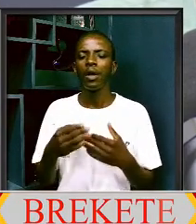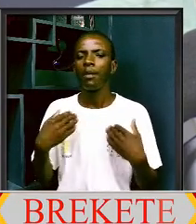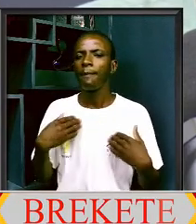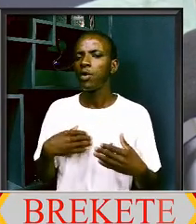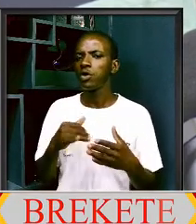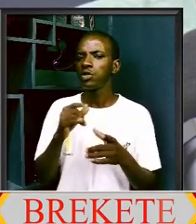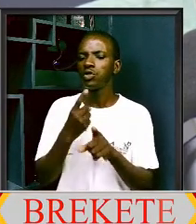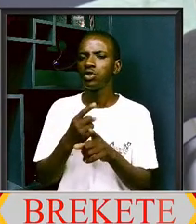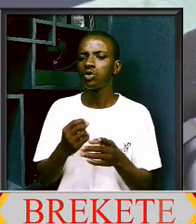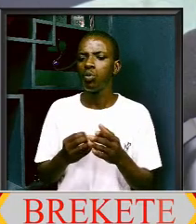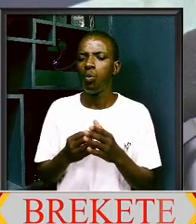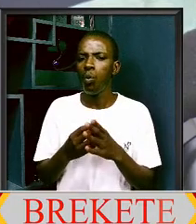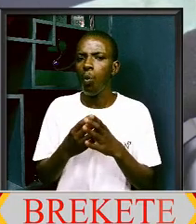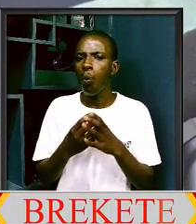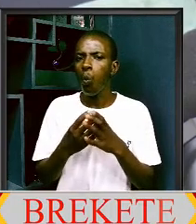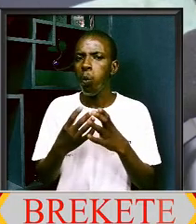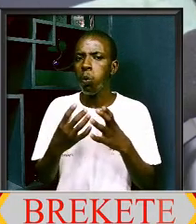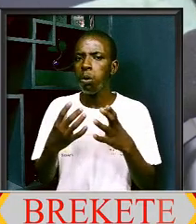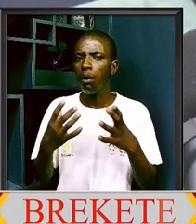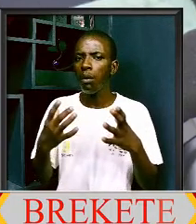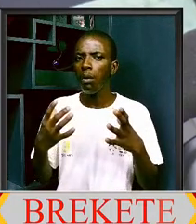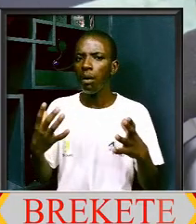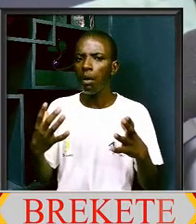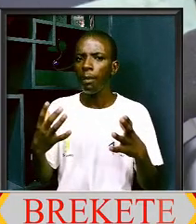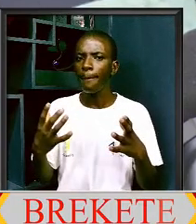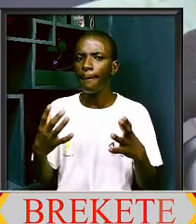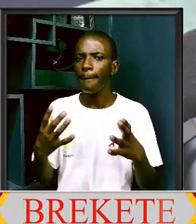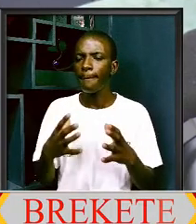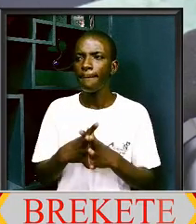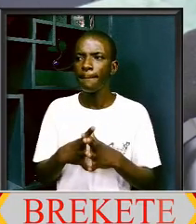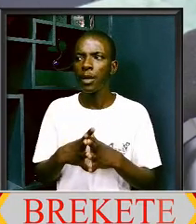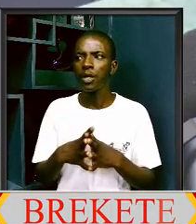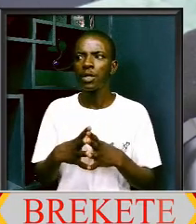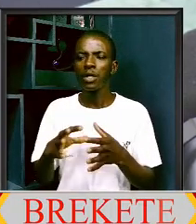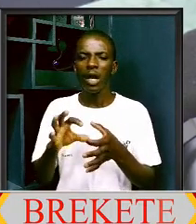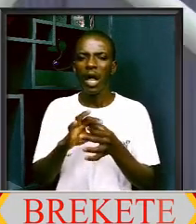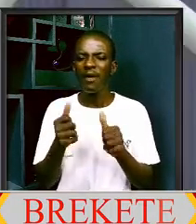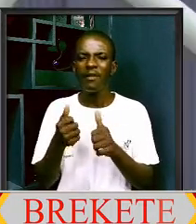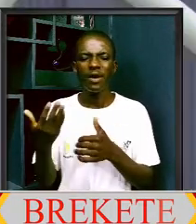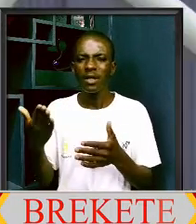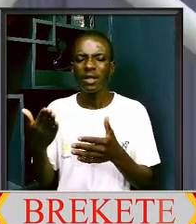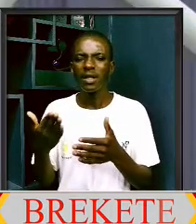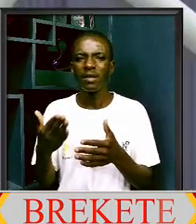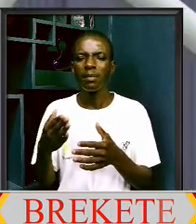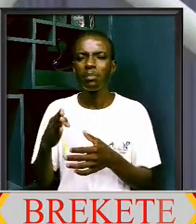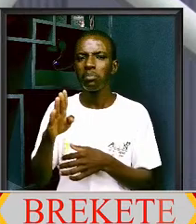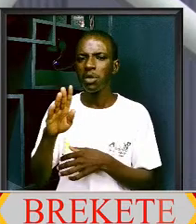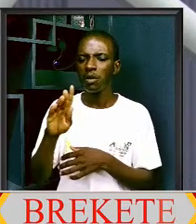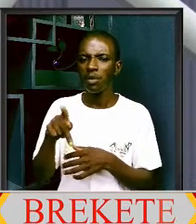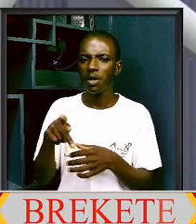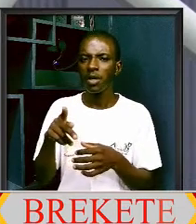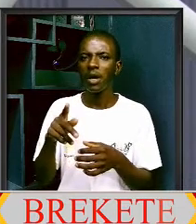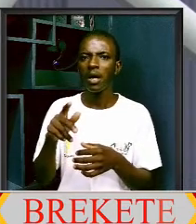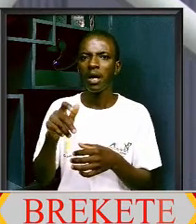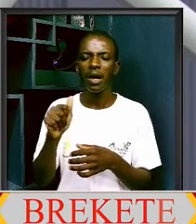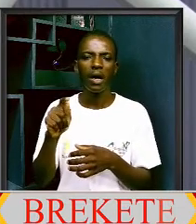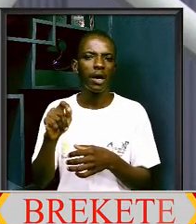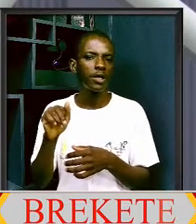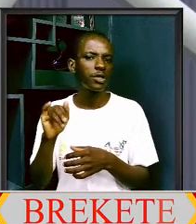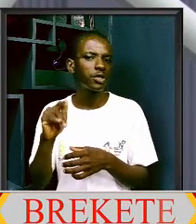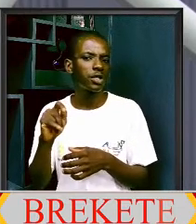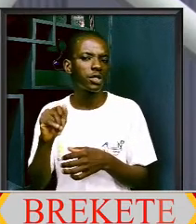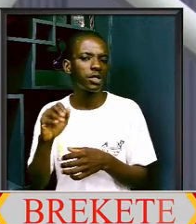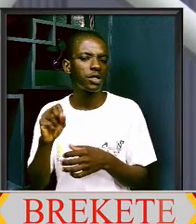body just swell up like this join to everything everything arthritis